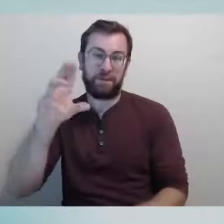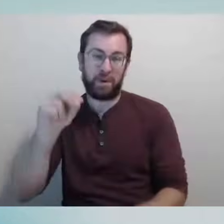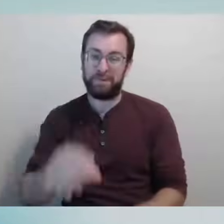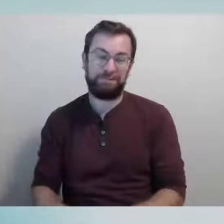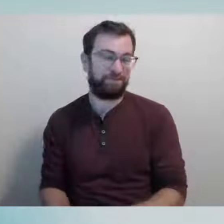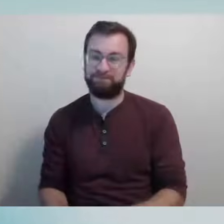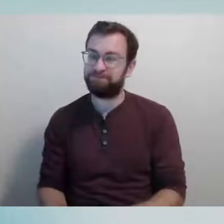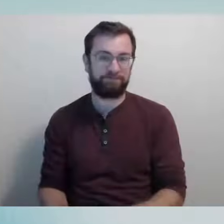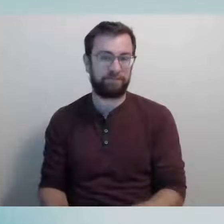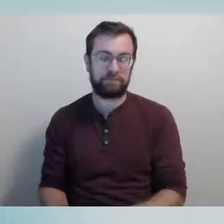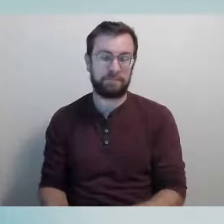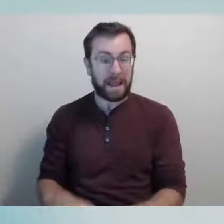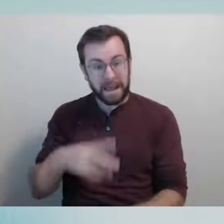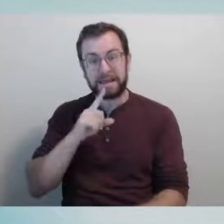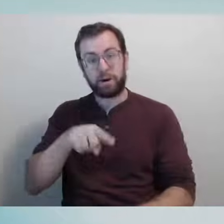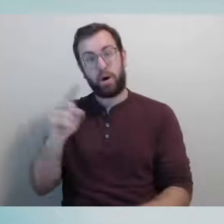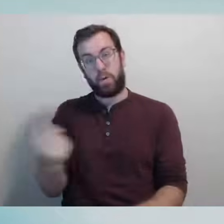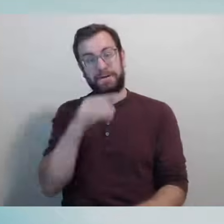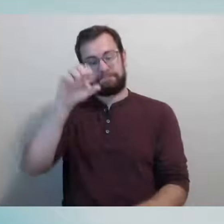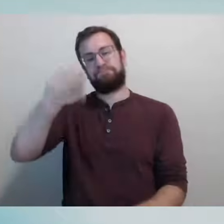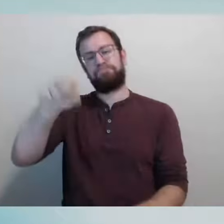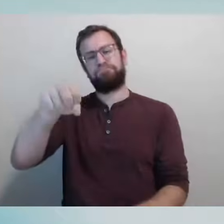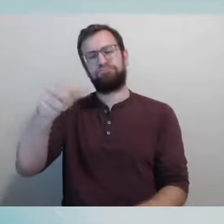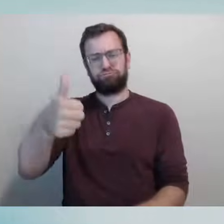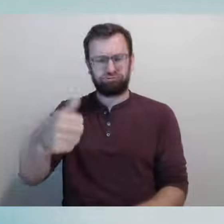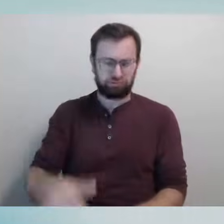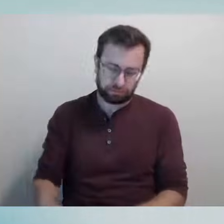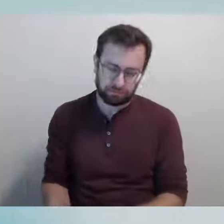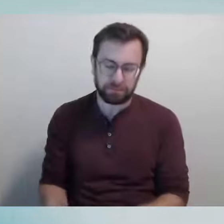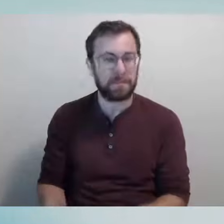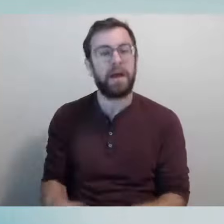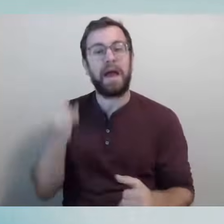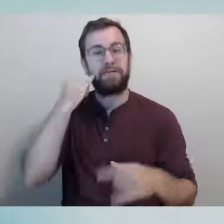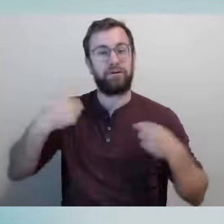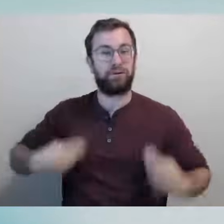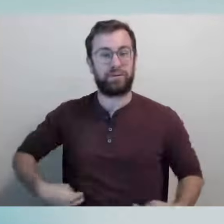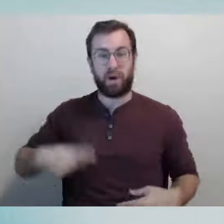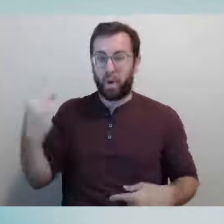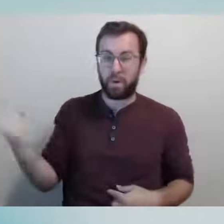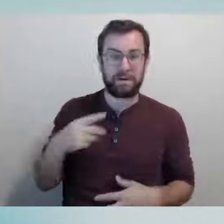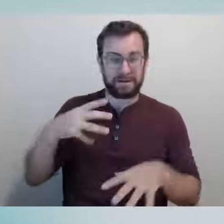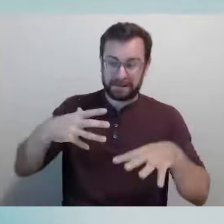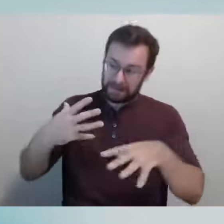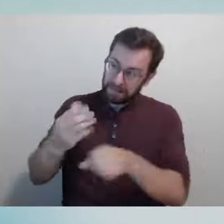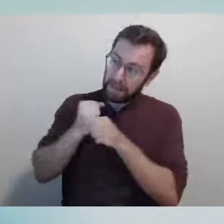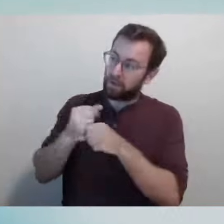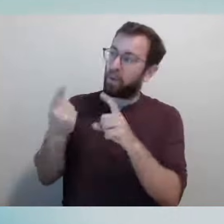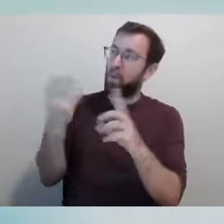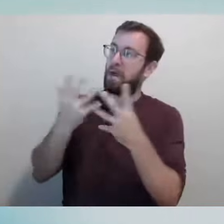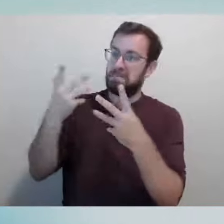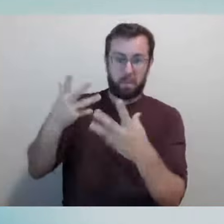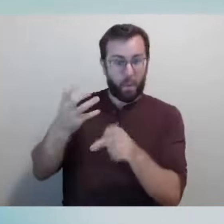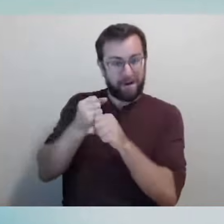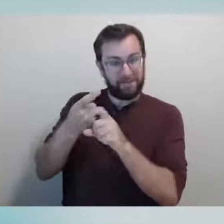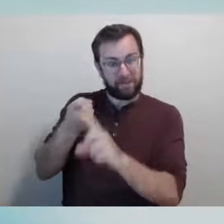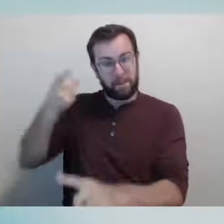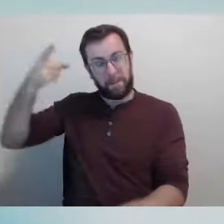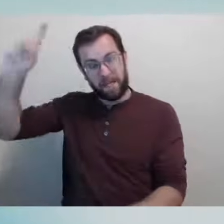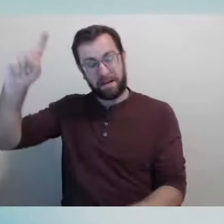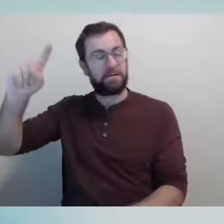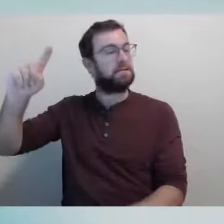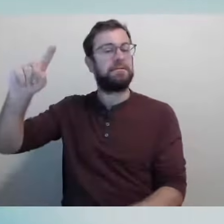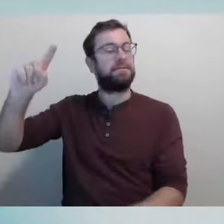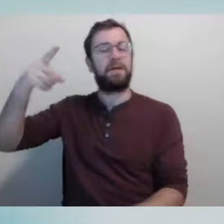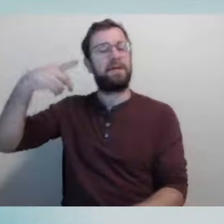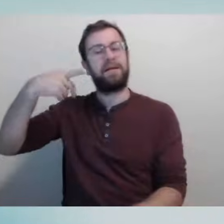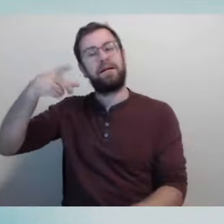was always yes, if human beings always got what they wanted from Allah, then Allah reminds us